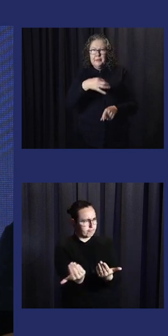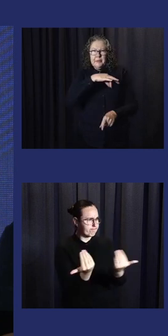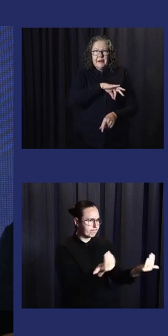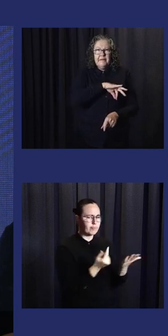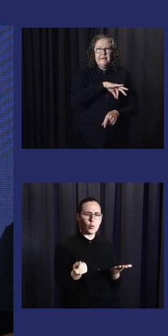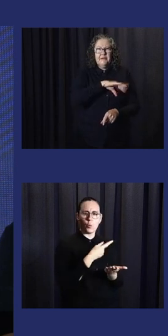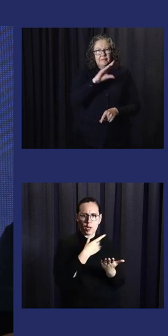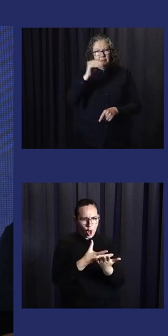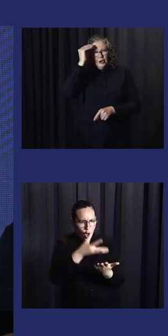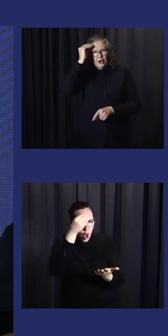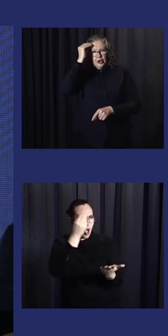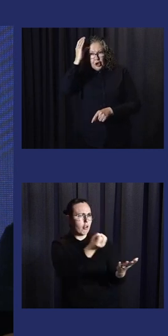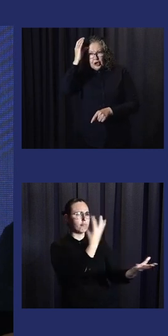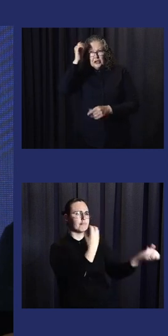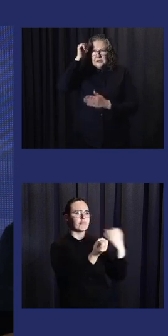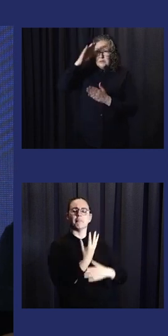and experience of others.